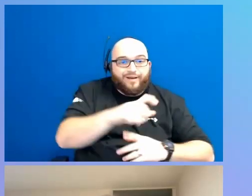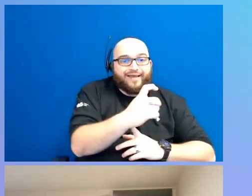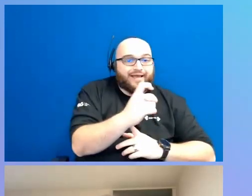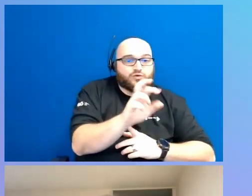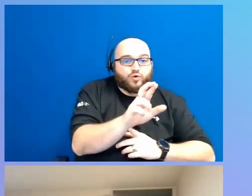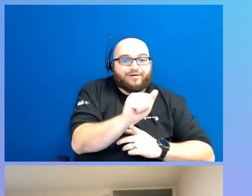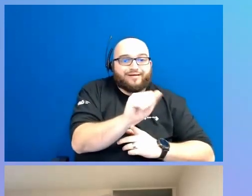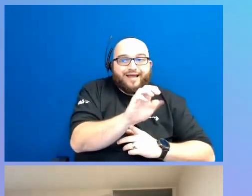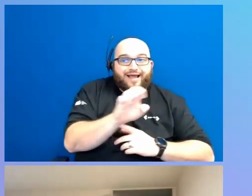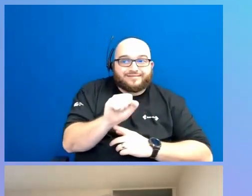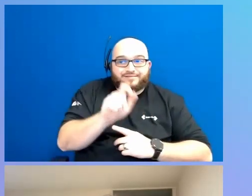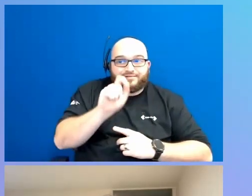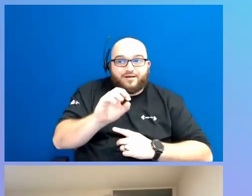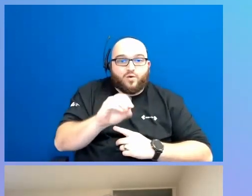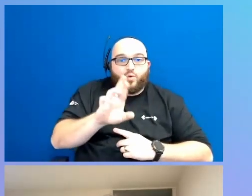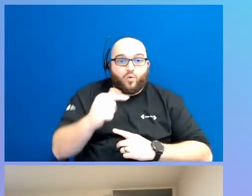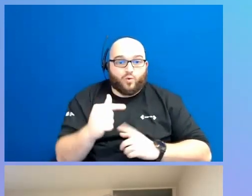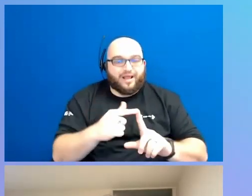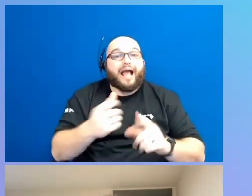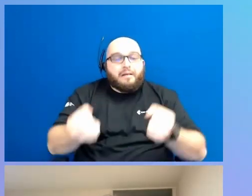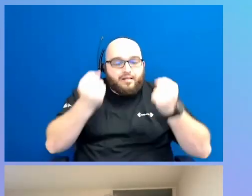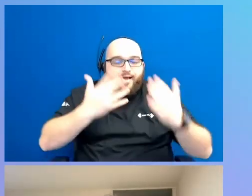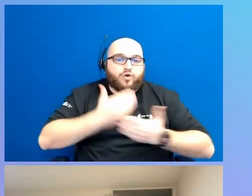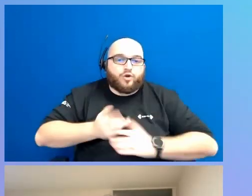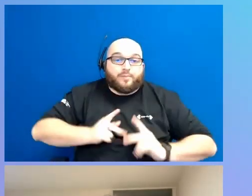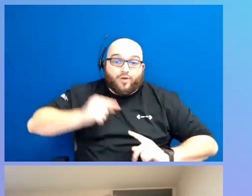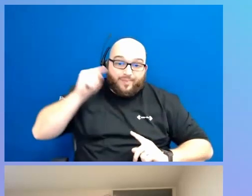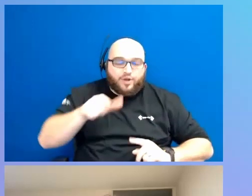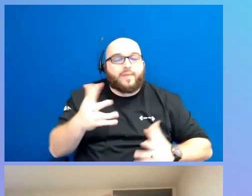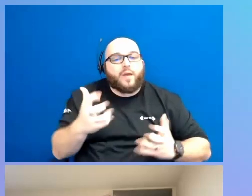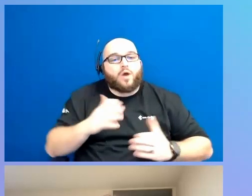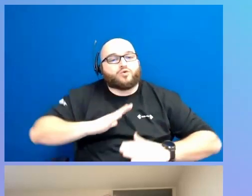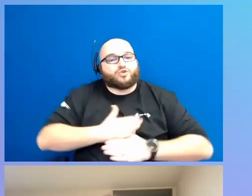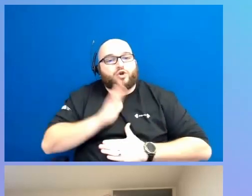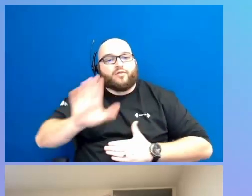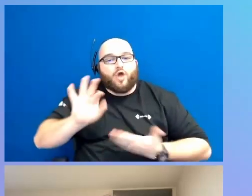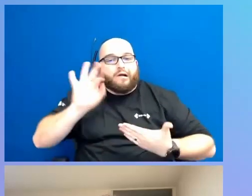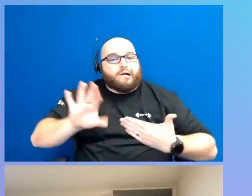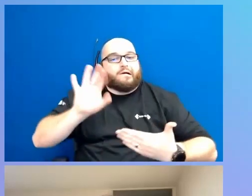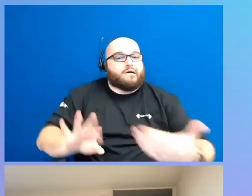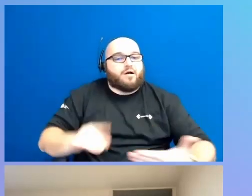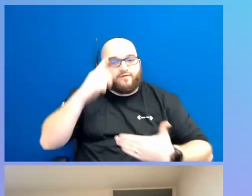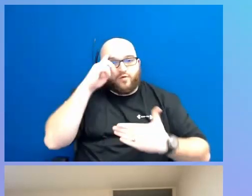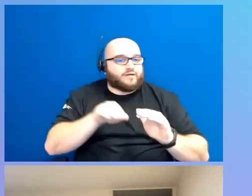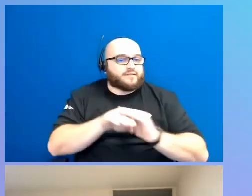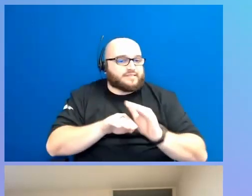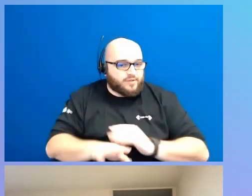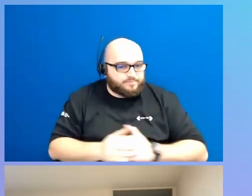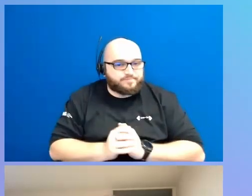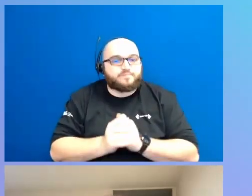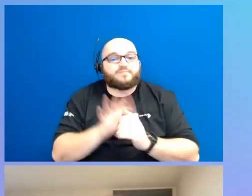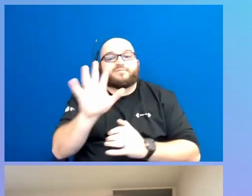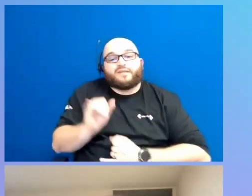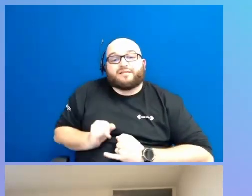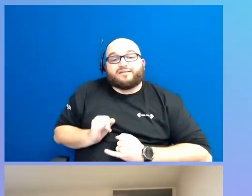xraccess.org, that's where the big brains are, and they love to share their tips for making things accessible. And last